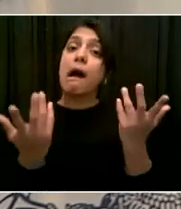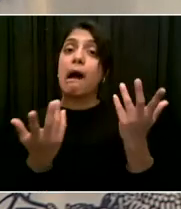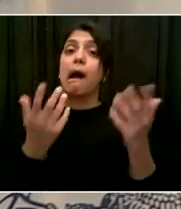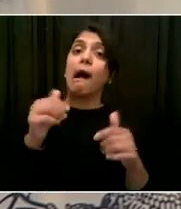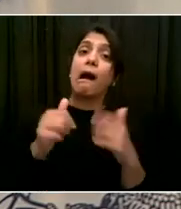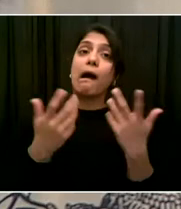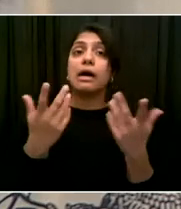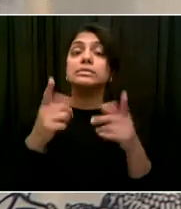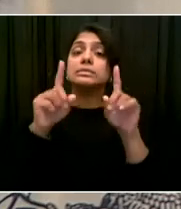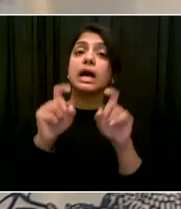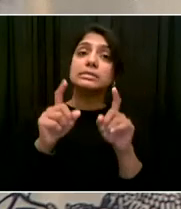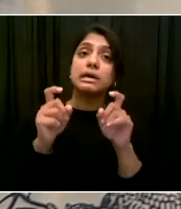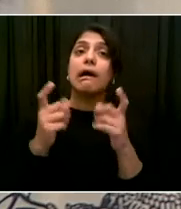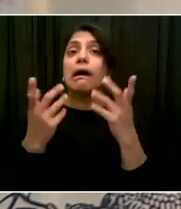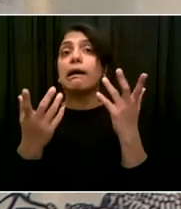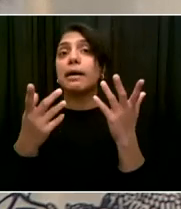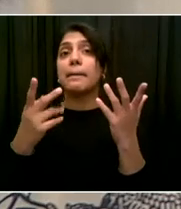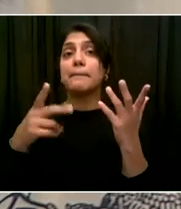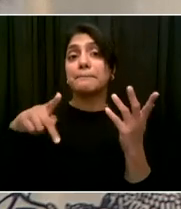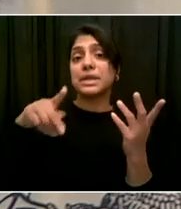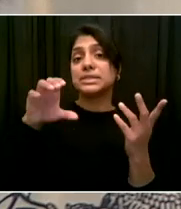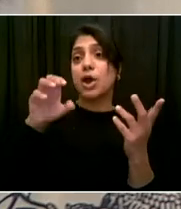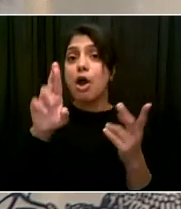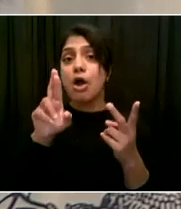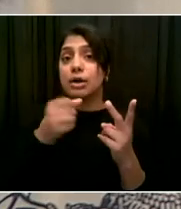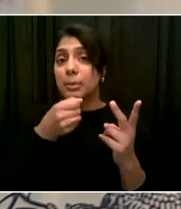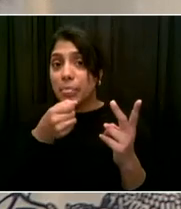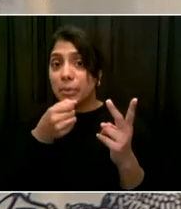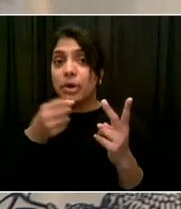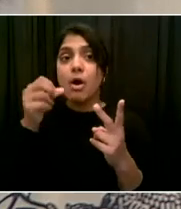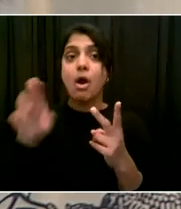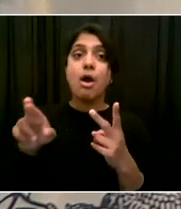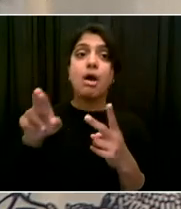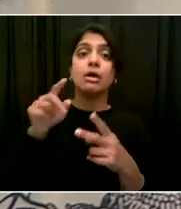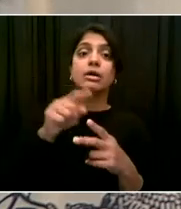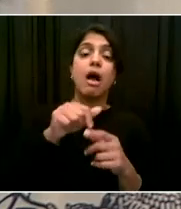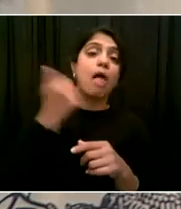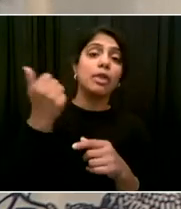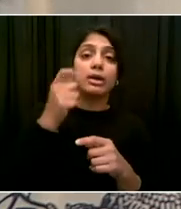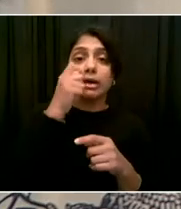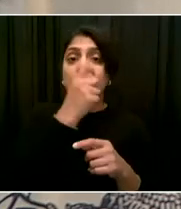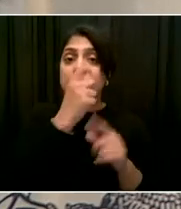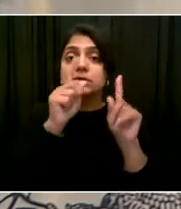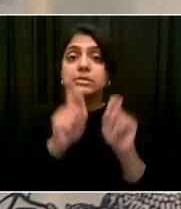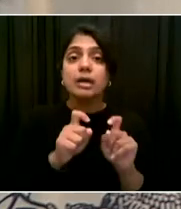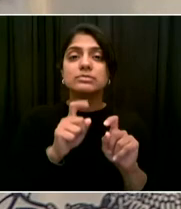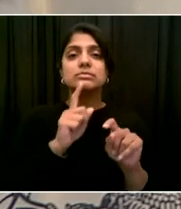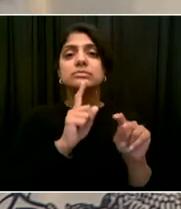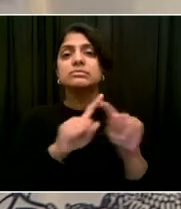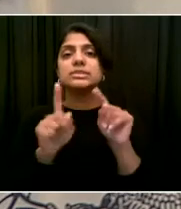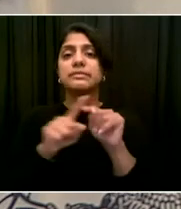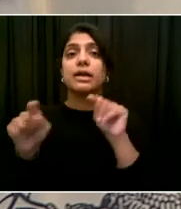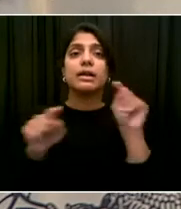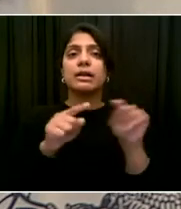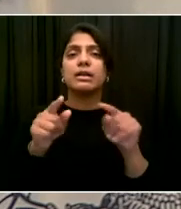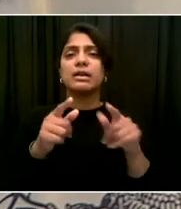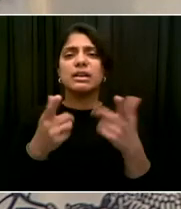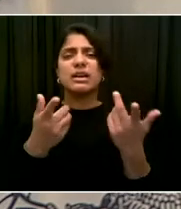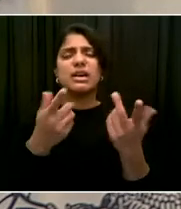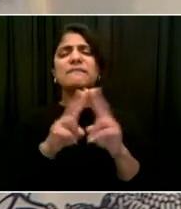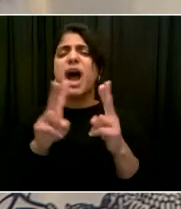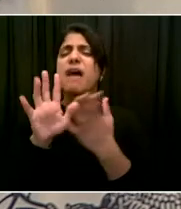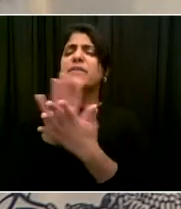different antigen test, it would be apples to oranges. I'm wondering, given the fact that, you know, it seems like we're moving